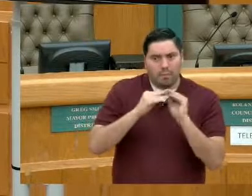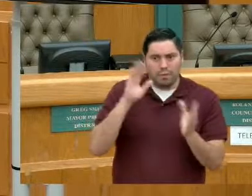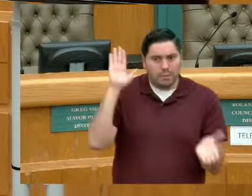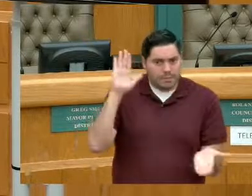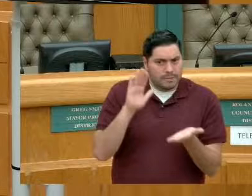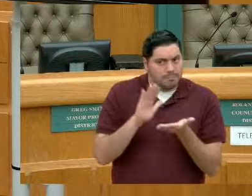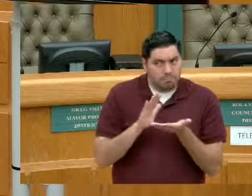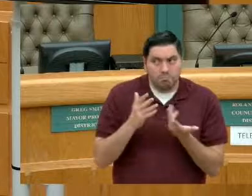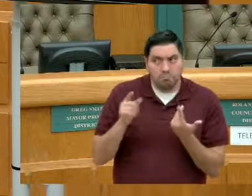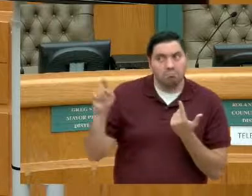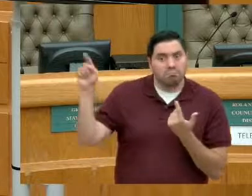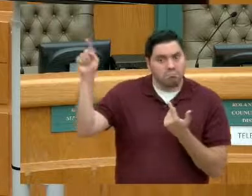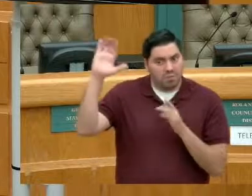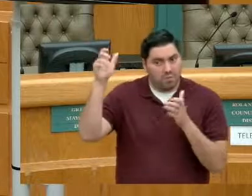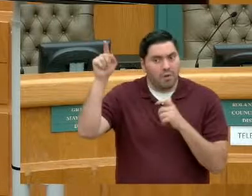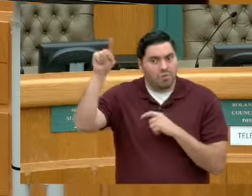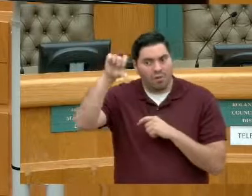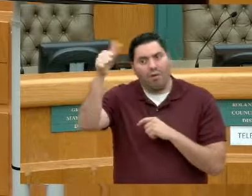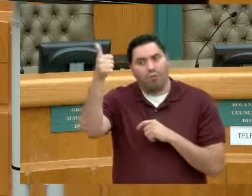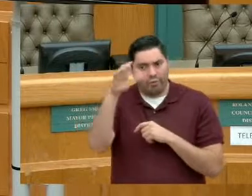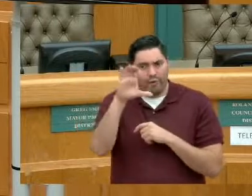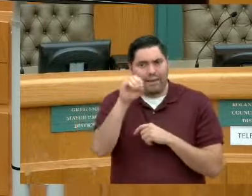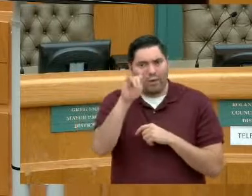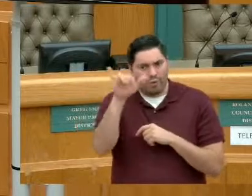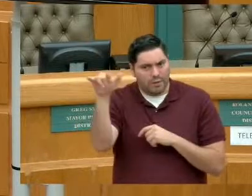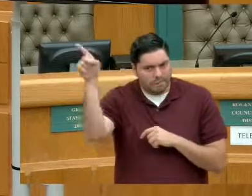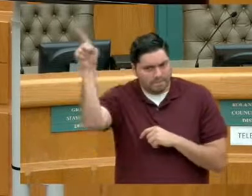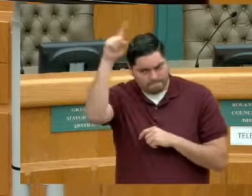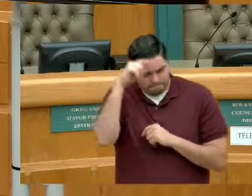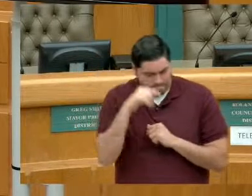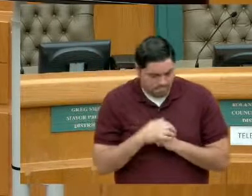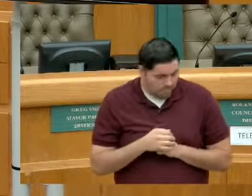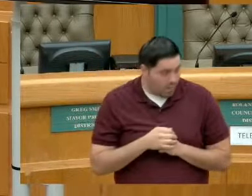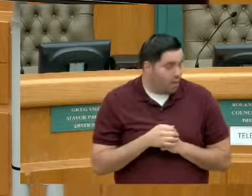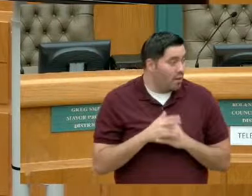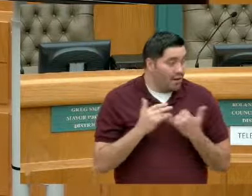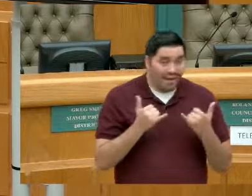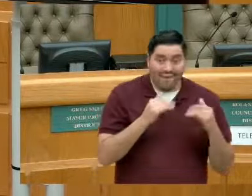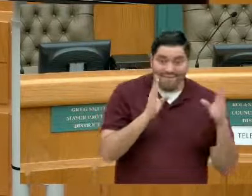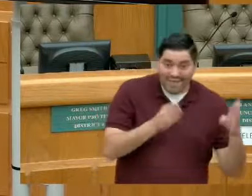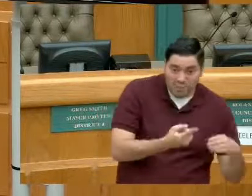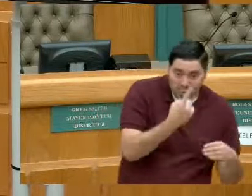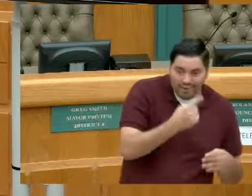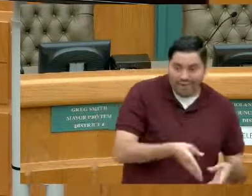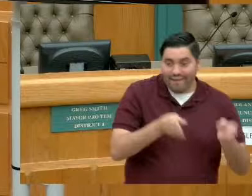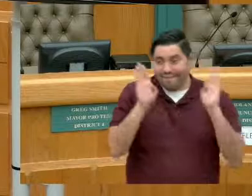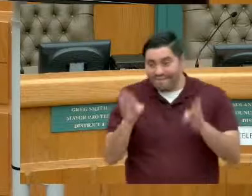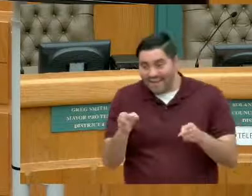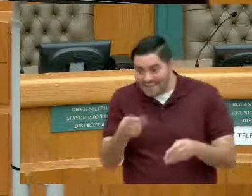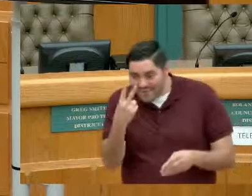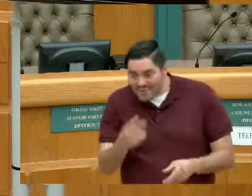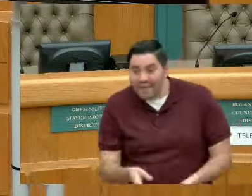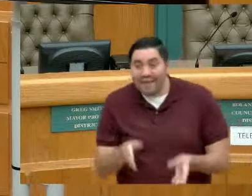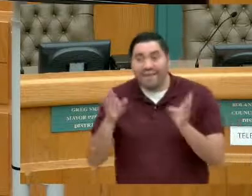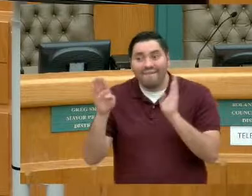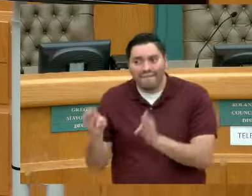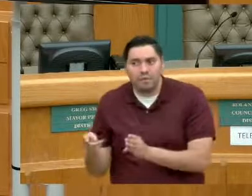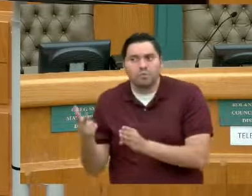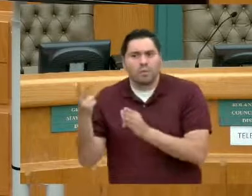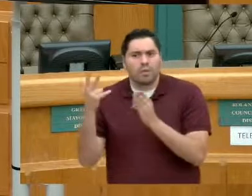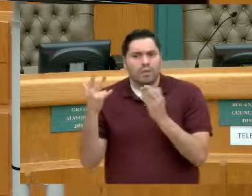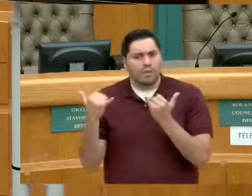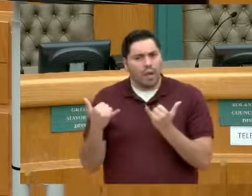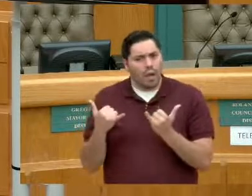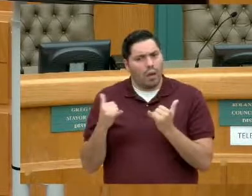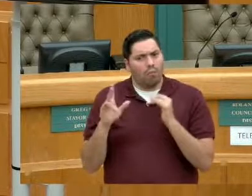and now phase 3, I've started to see the, I would say, the relaxation of